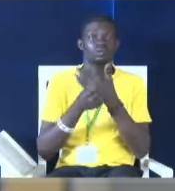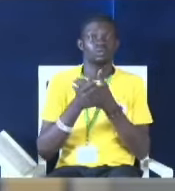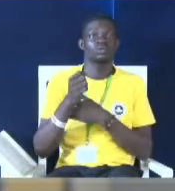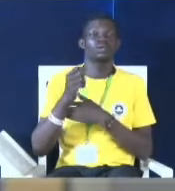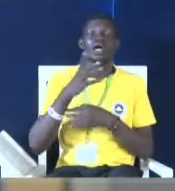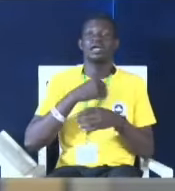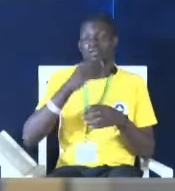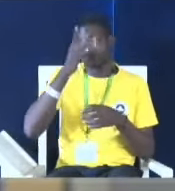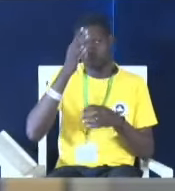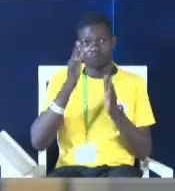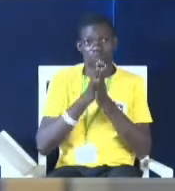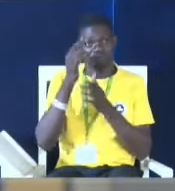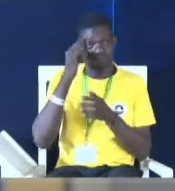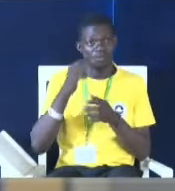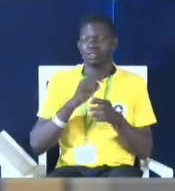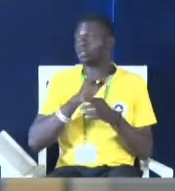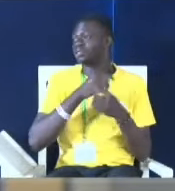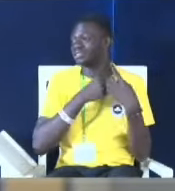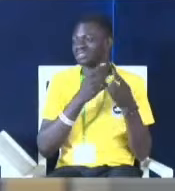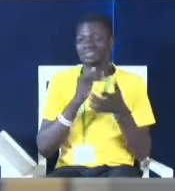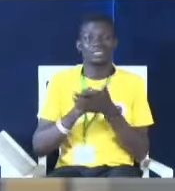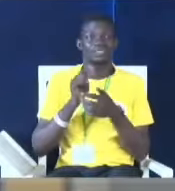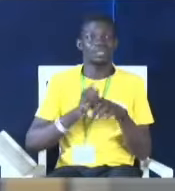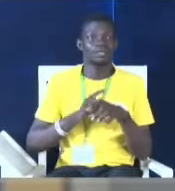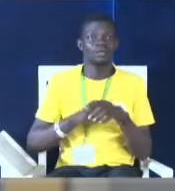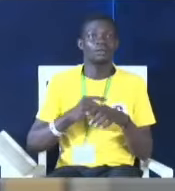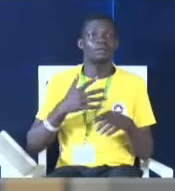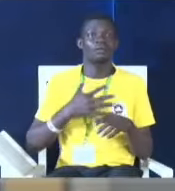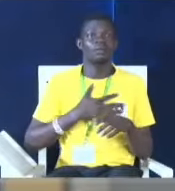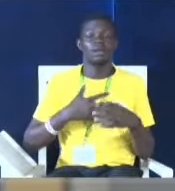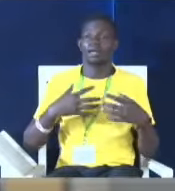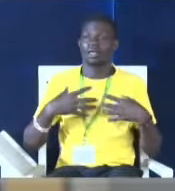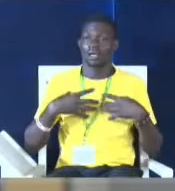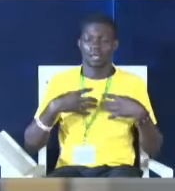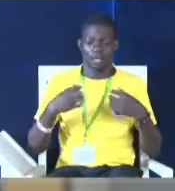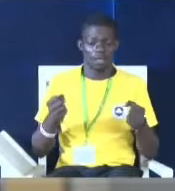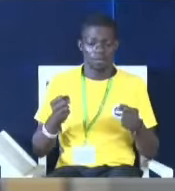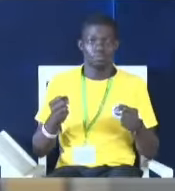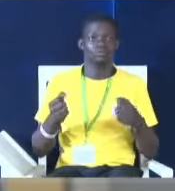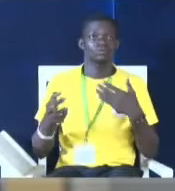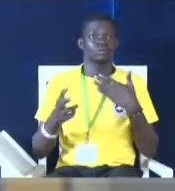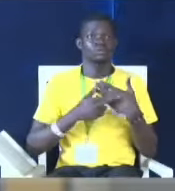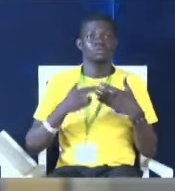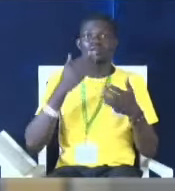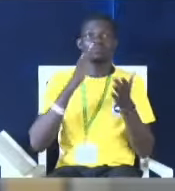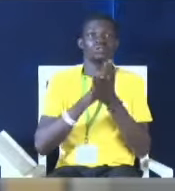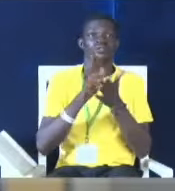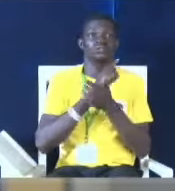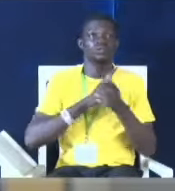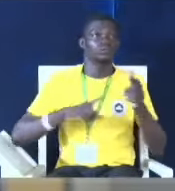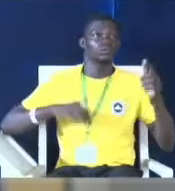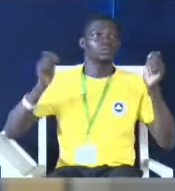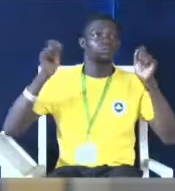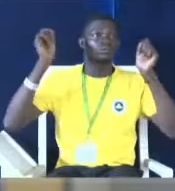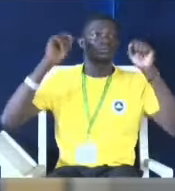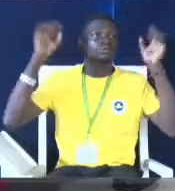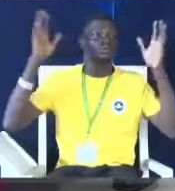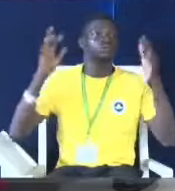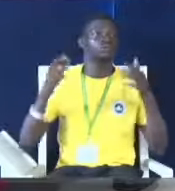and Daddy prayed for me. Ever since, my health has been restored. Praise the Lord.